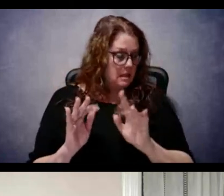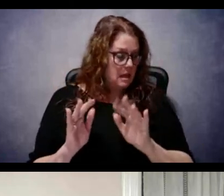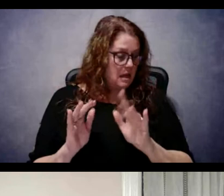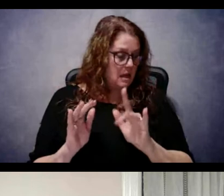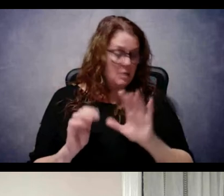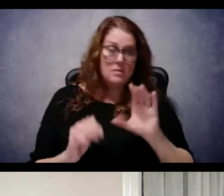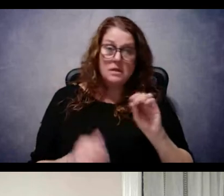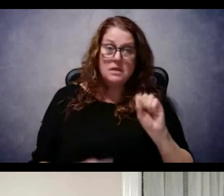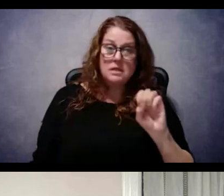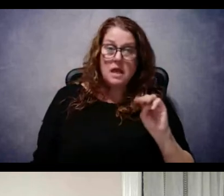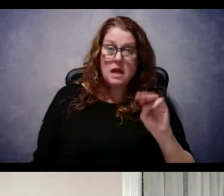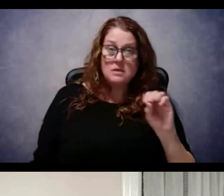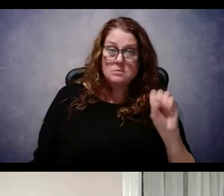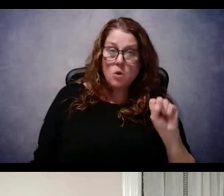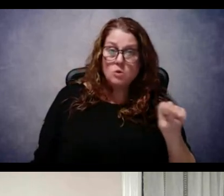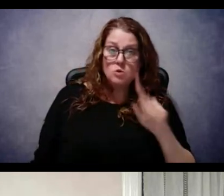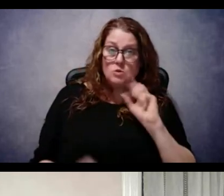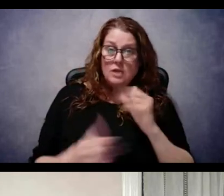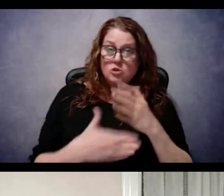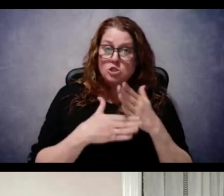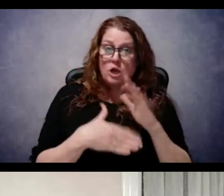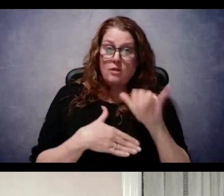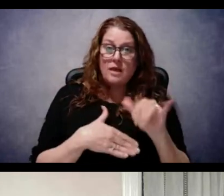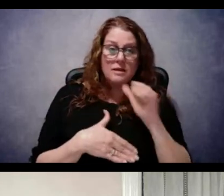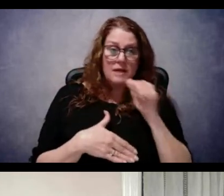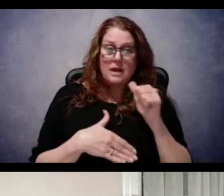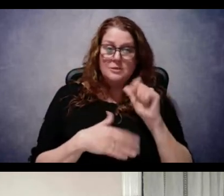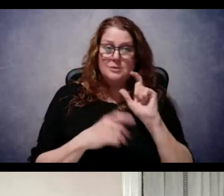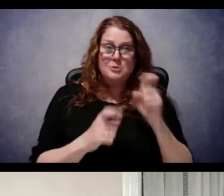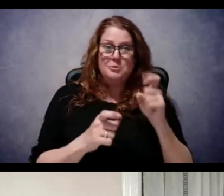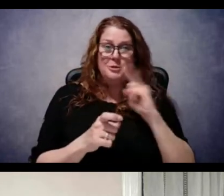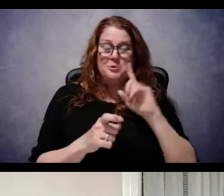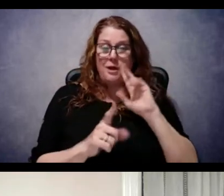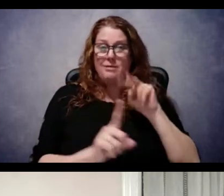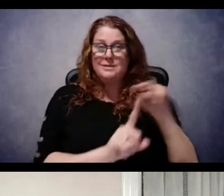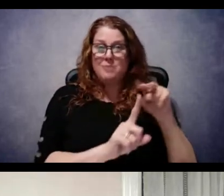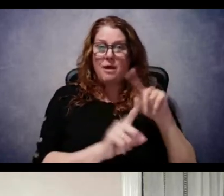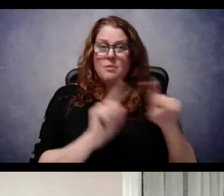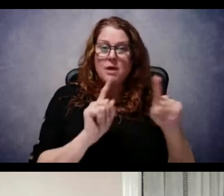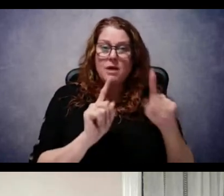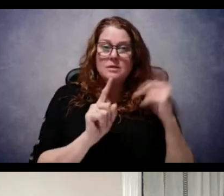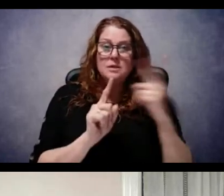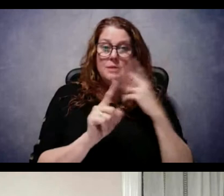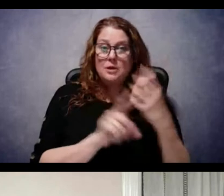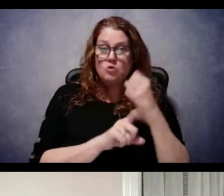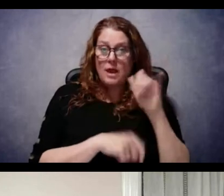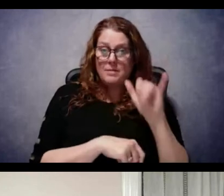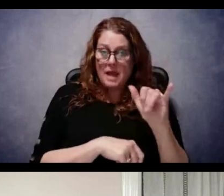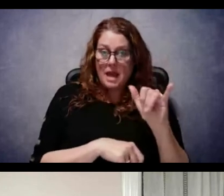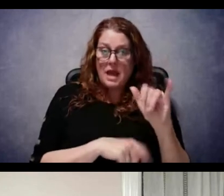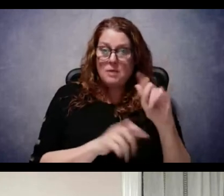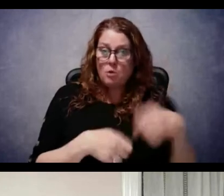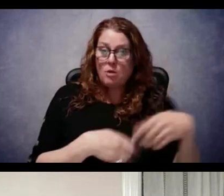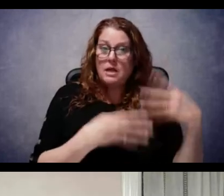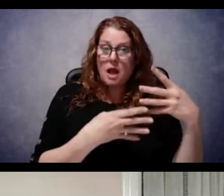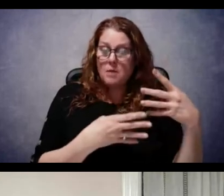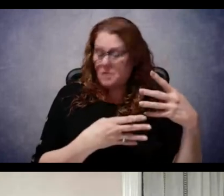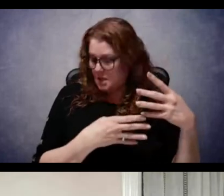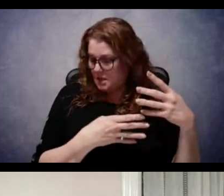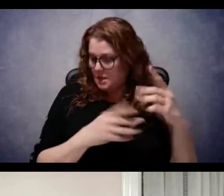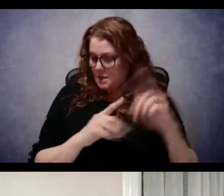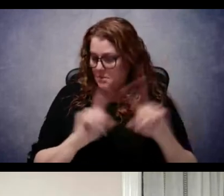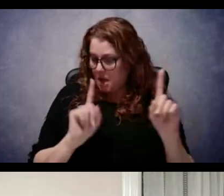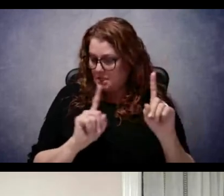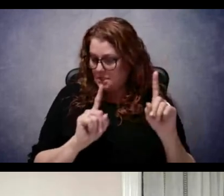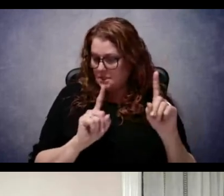Cosmos. You can share that. Sorry, not to put you on the spot, but or someone can grab it, pull it up. But I